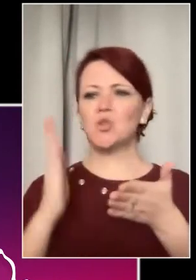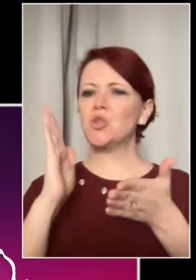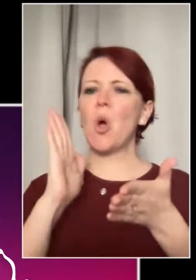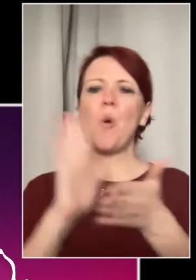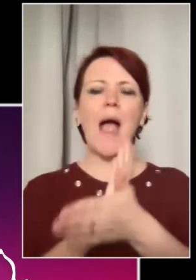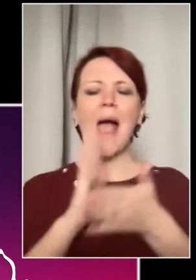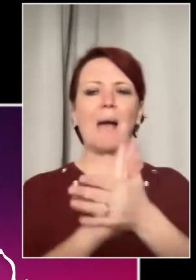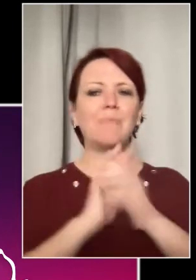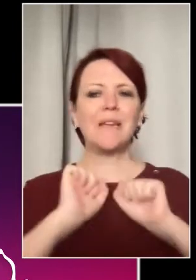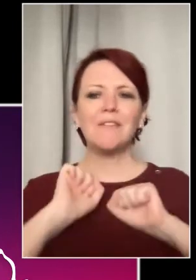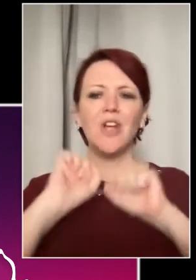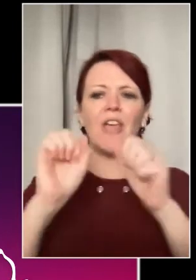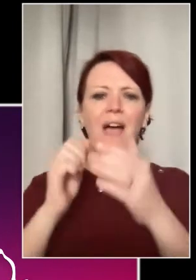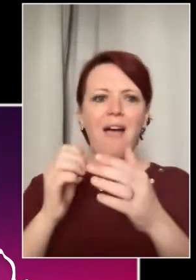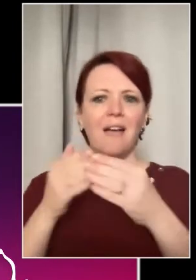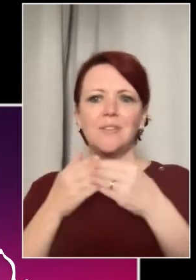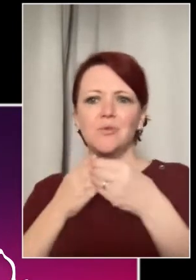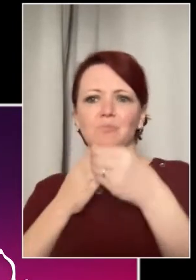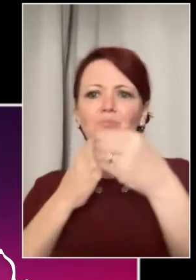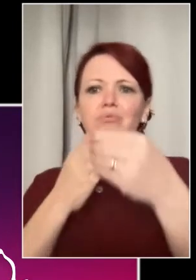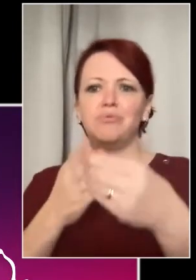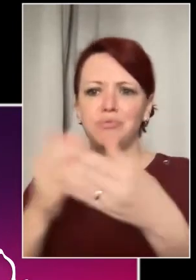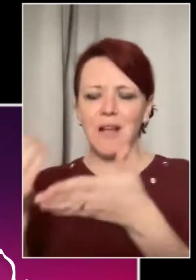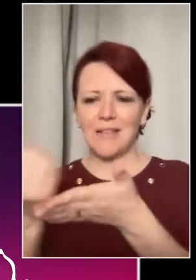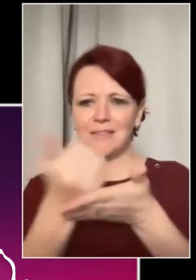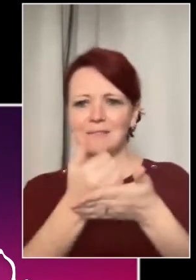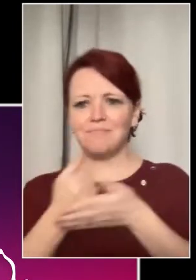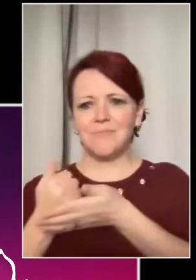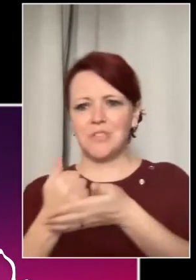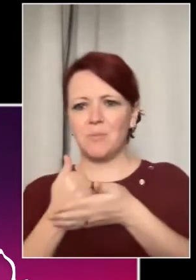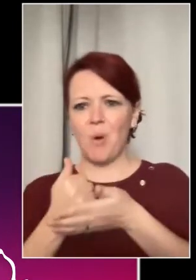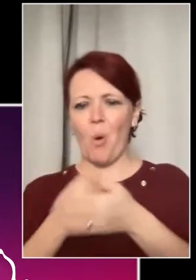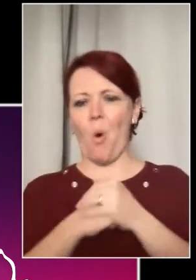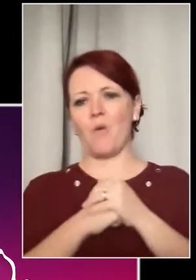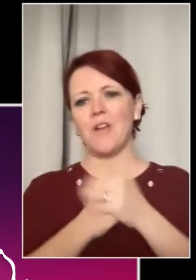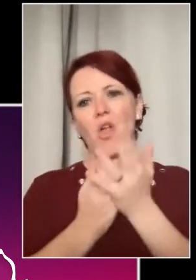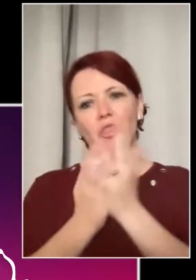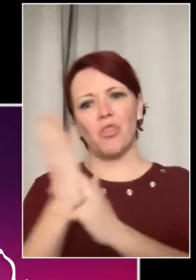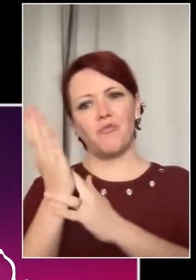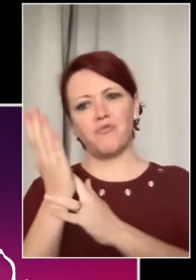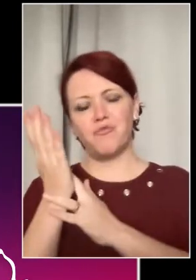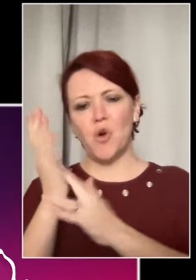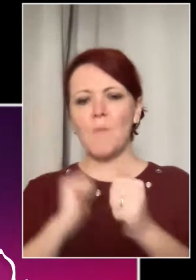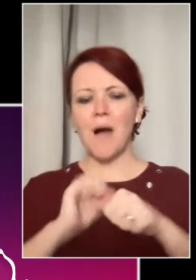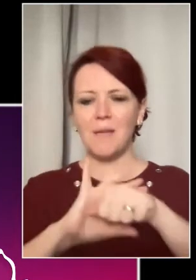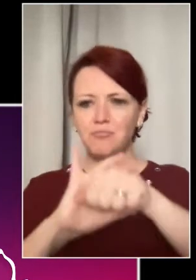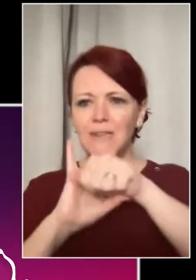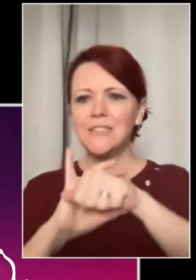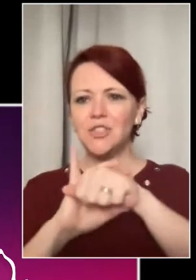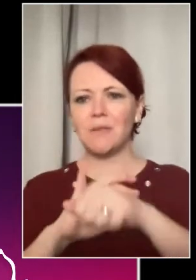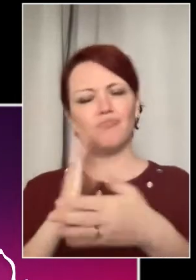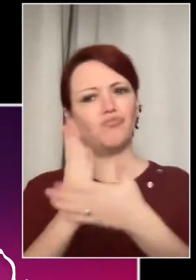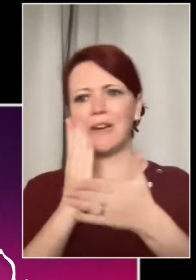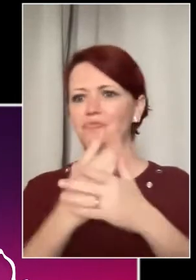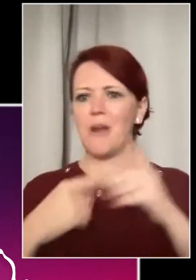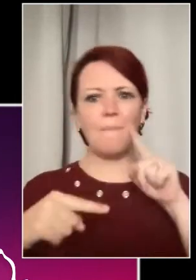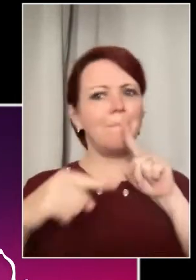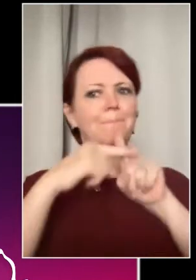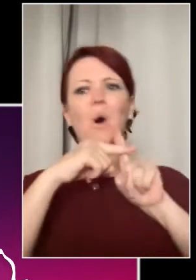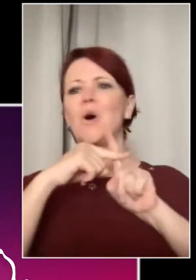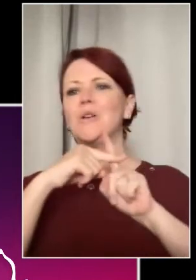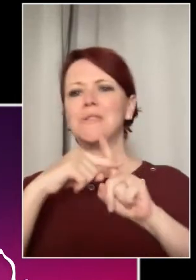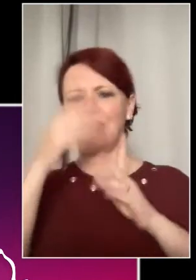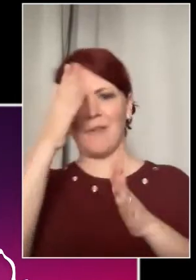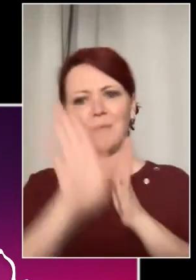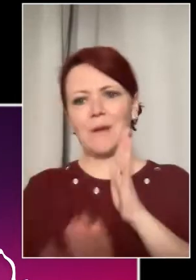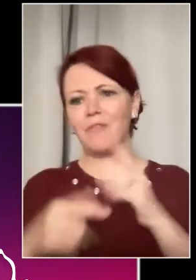my apprenticeship. And they've made my experience at Google even more positive than I could have hoped for. So Huge thanks to